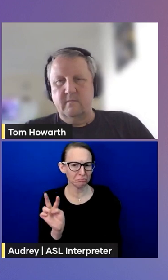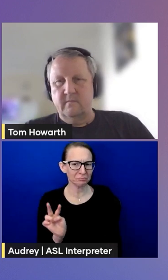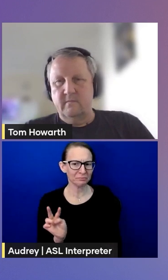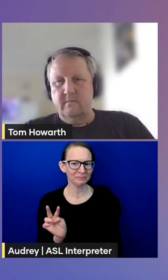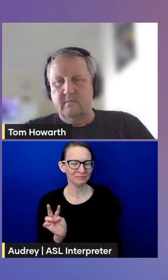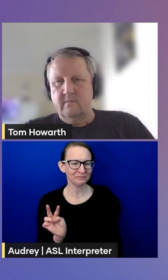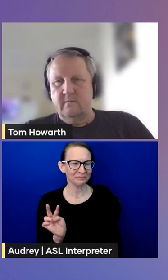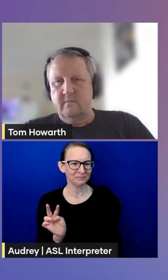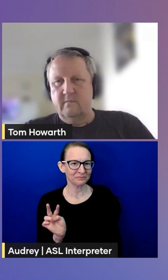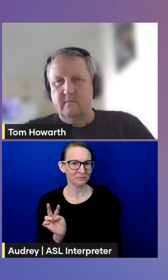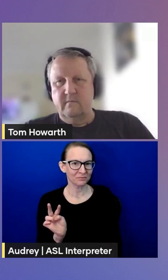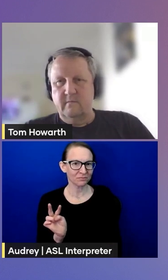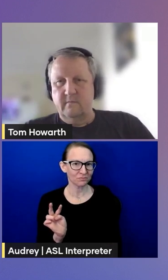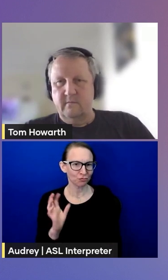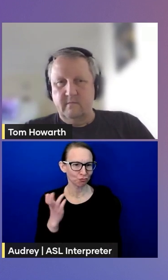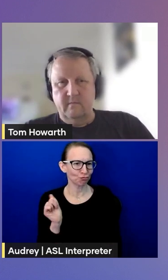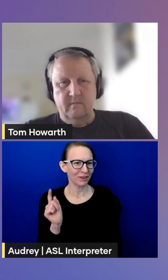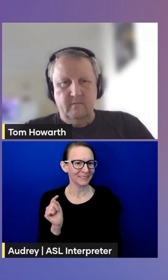through chat.